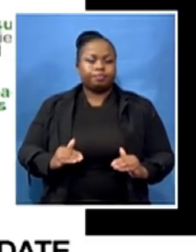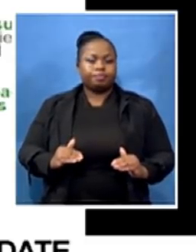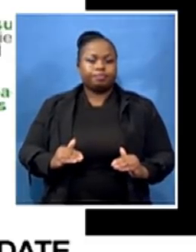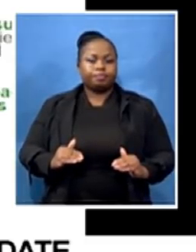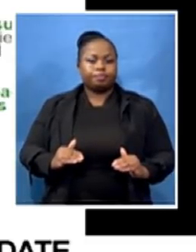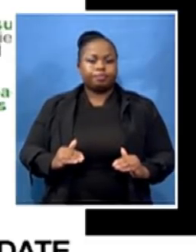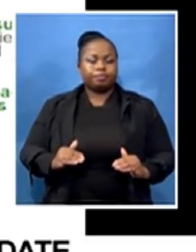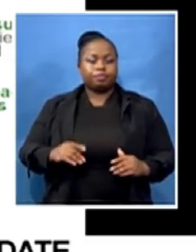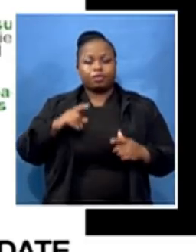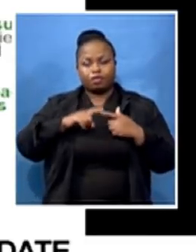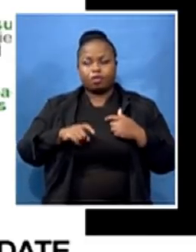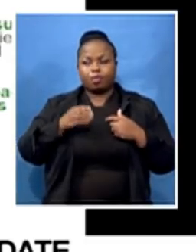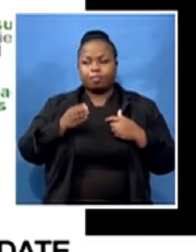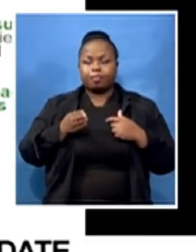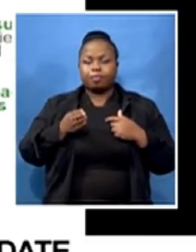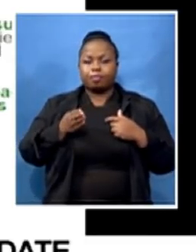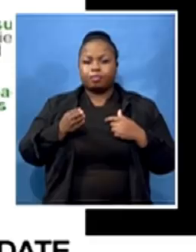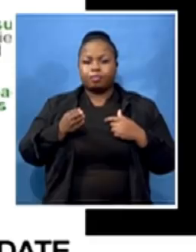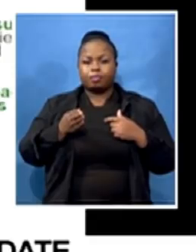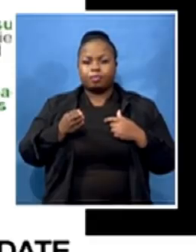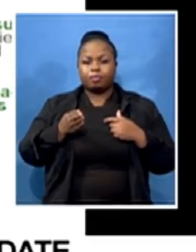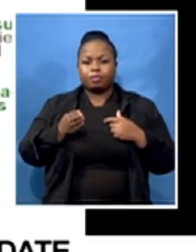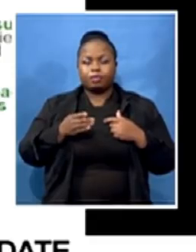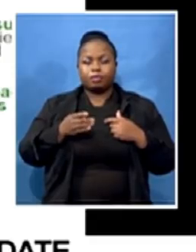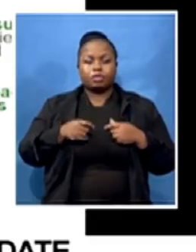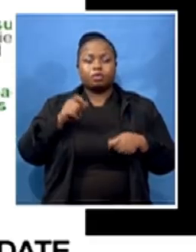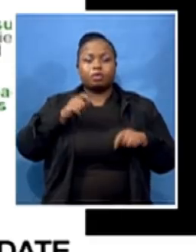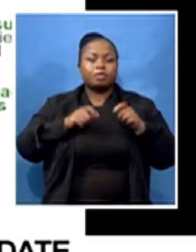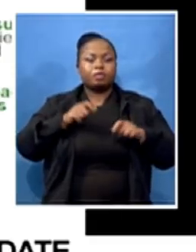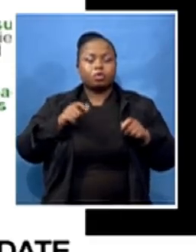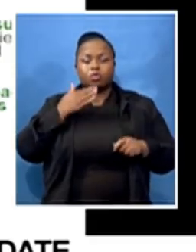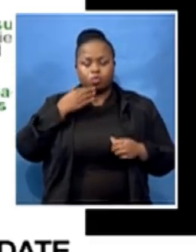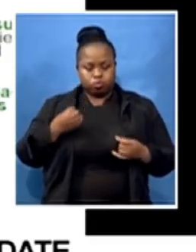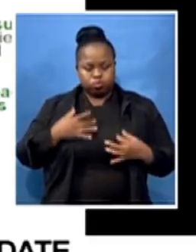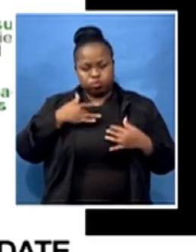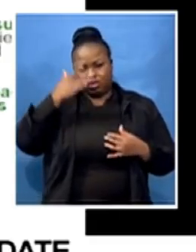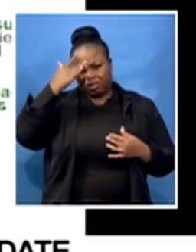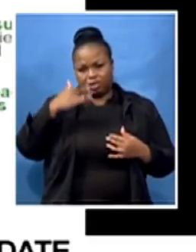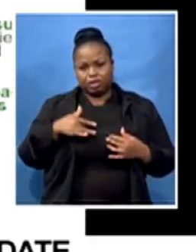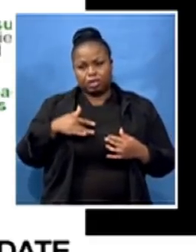rate of infection, but also the rate of readiness of our health